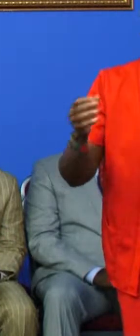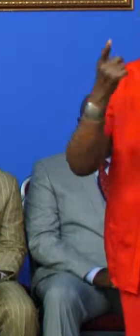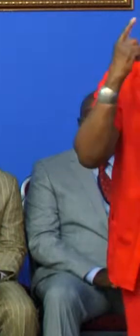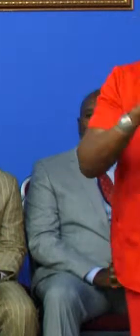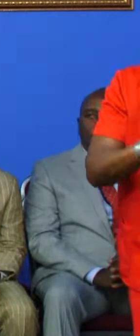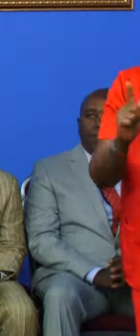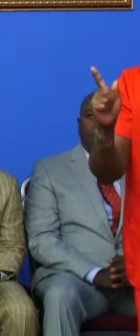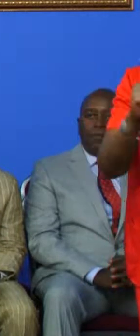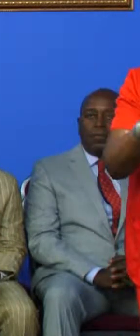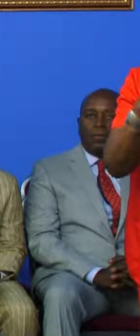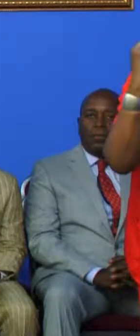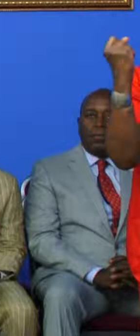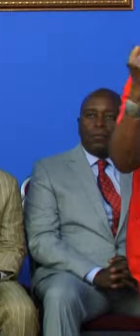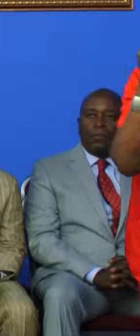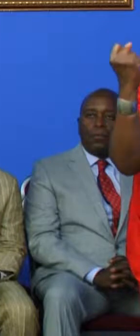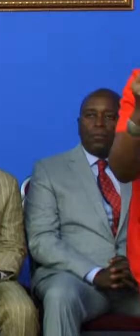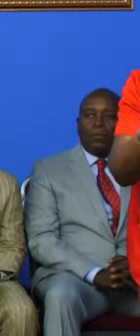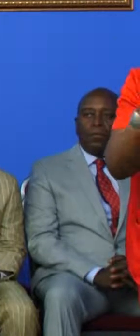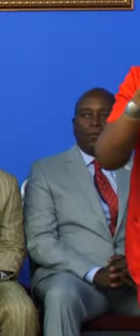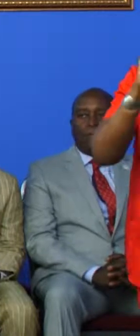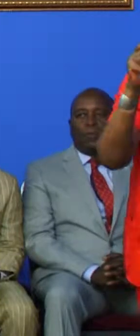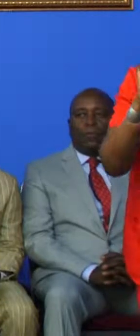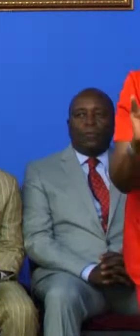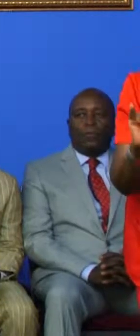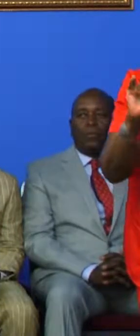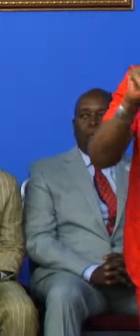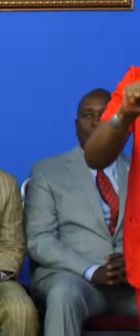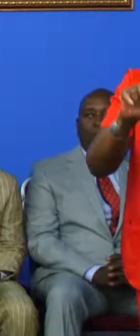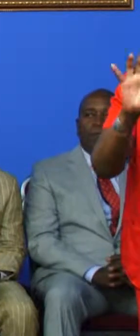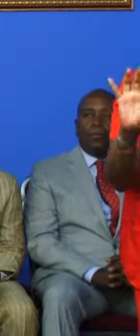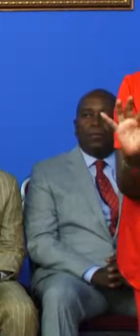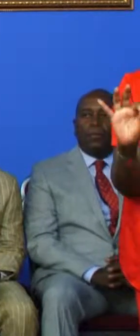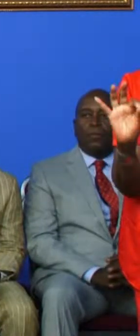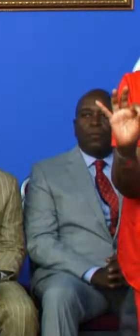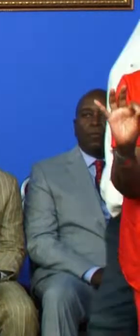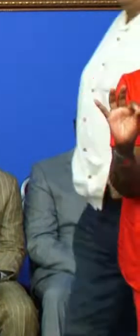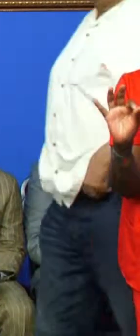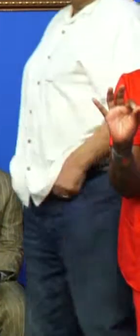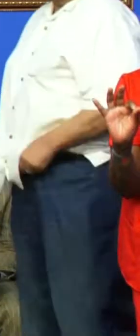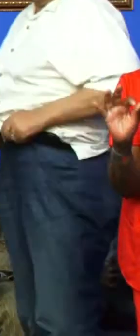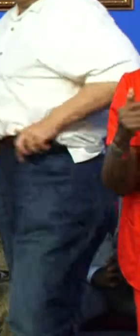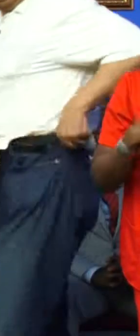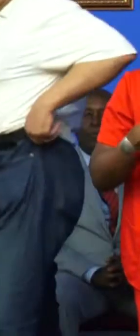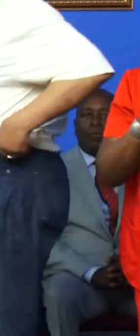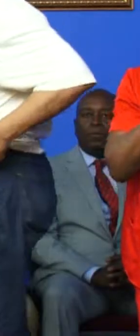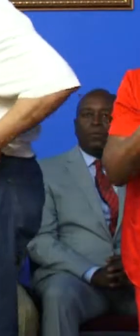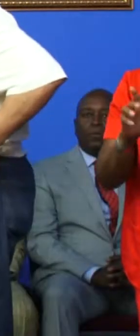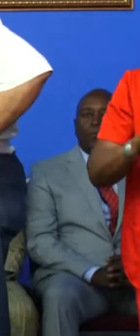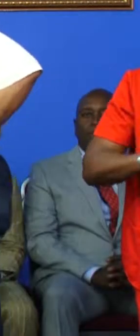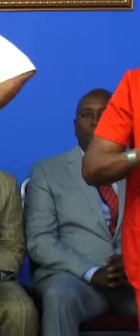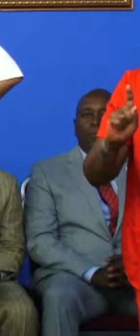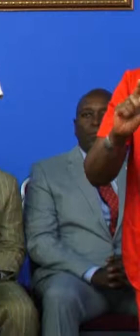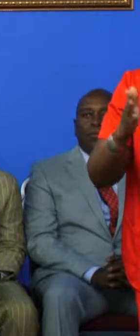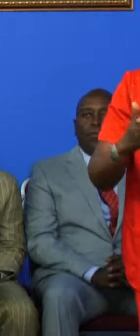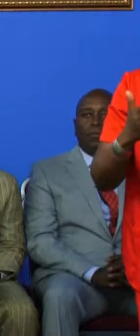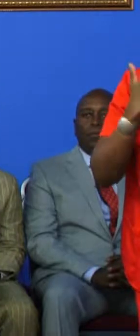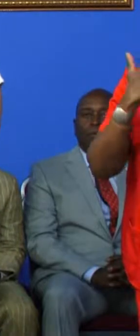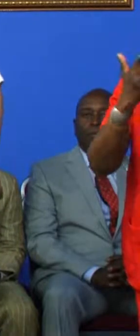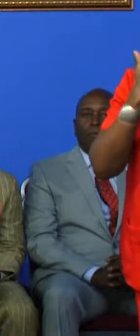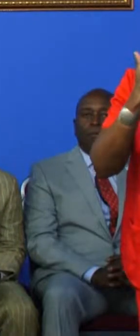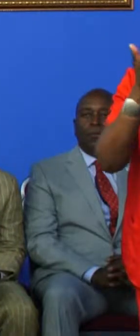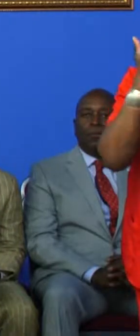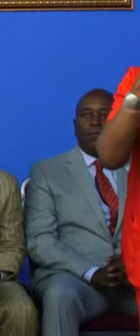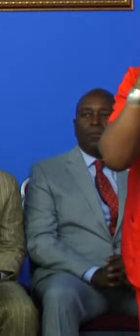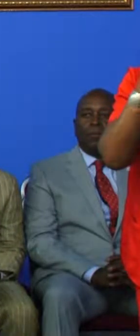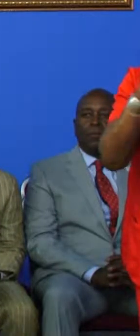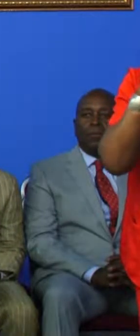Saturday, July 29th, and our voter registration table at Harlem Week. Have a blessed weekend. Thank you for your attention. That concludes